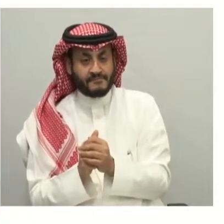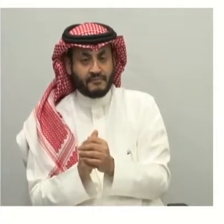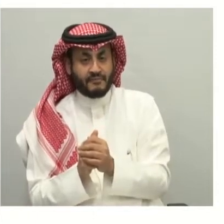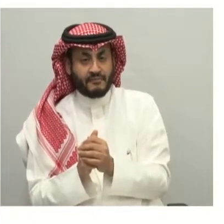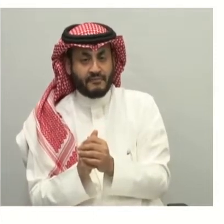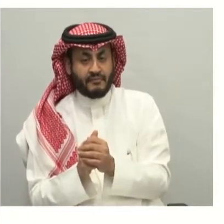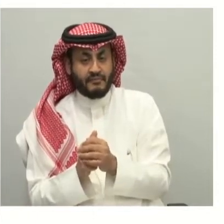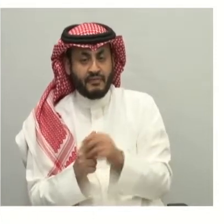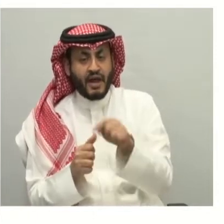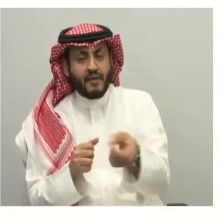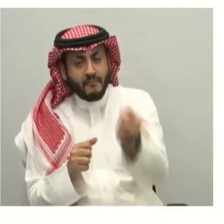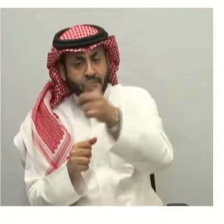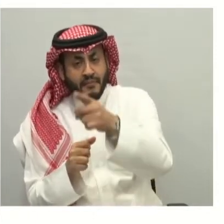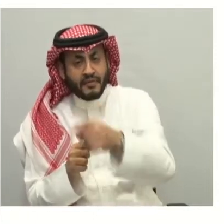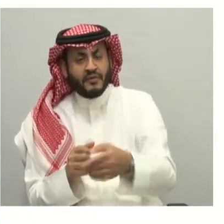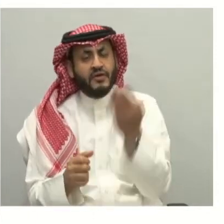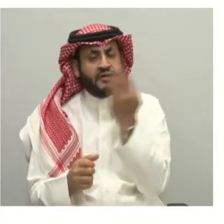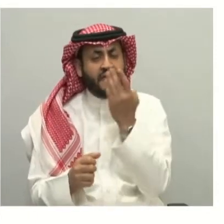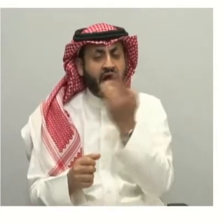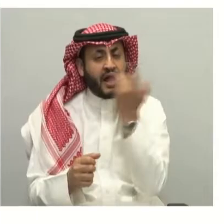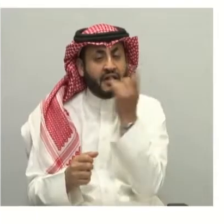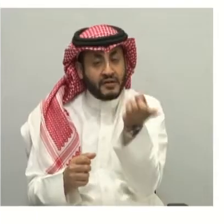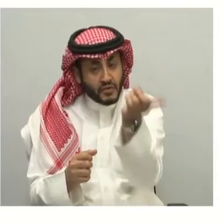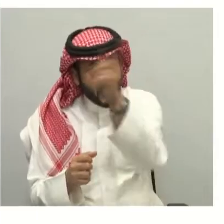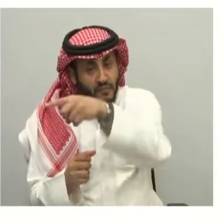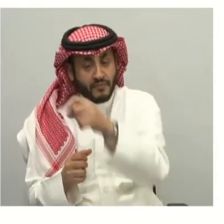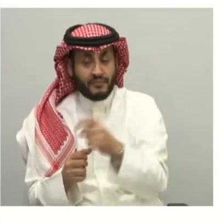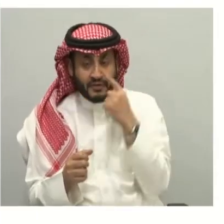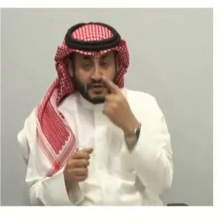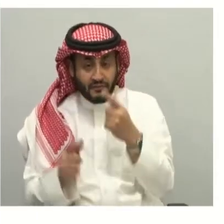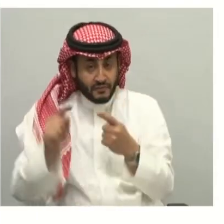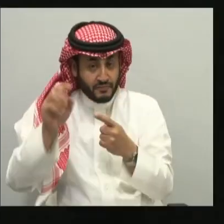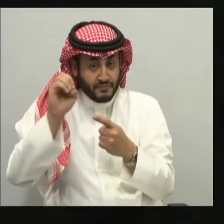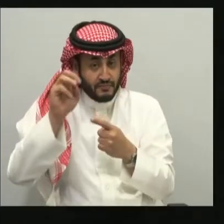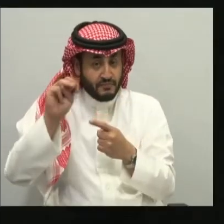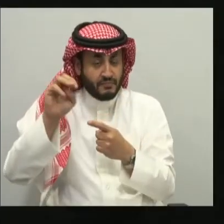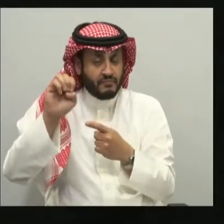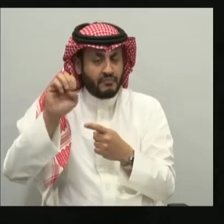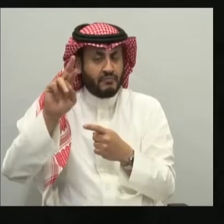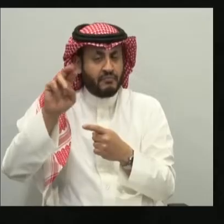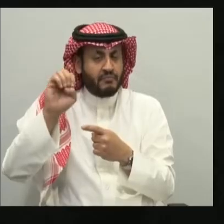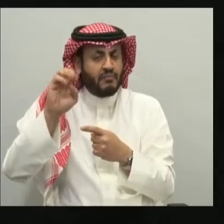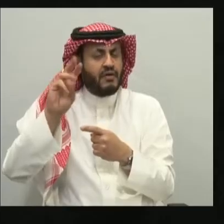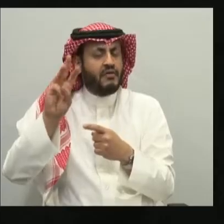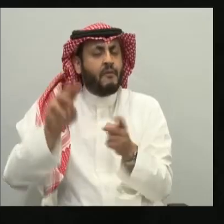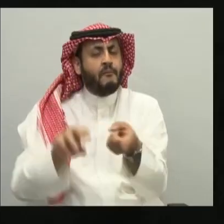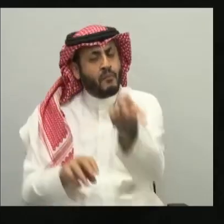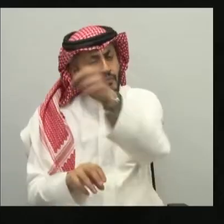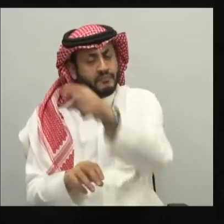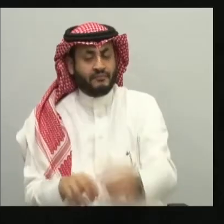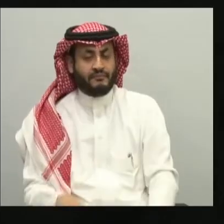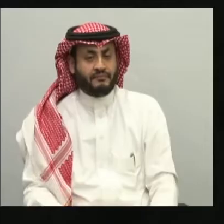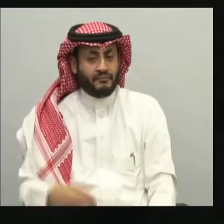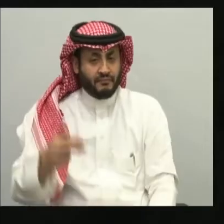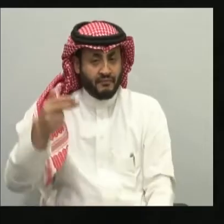English tomorrow. I am going to study English tomorrow. So here, I used going to talk about things that will